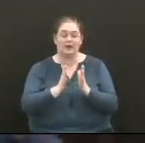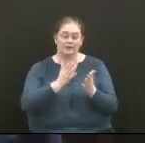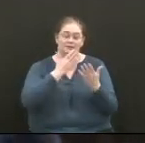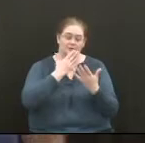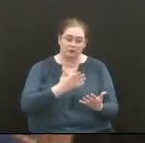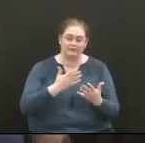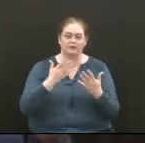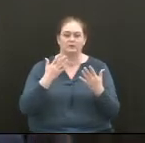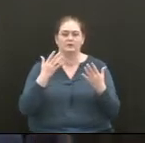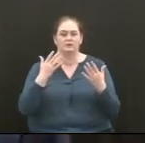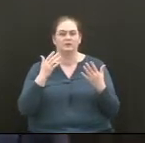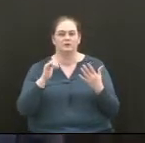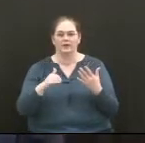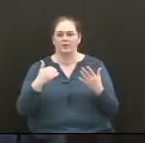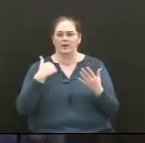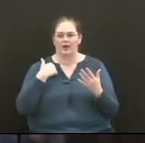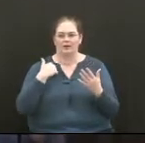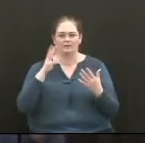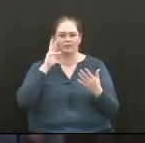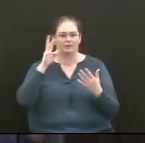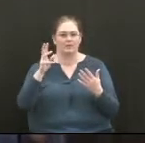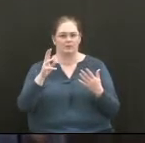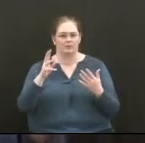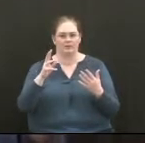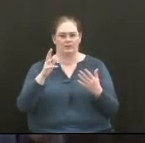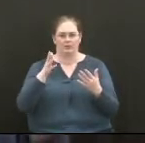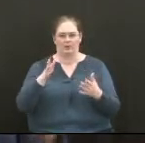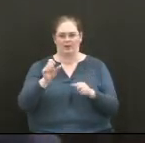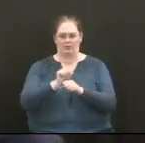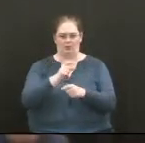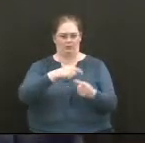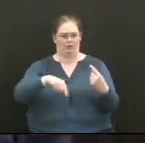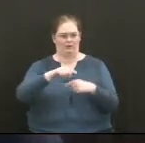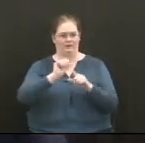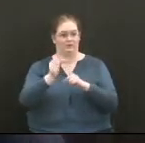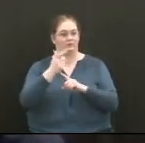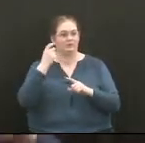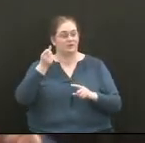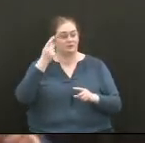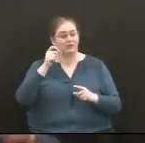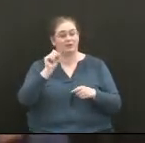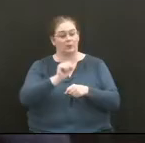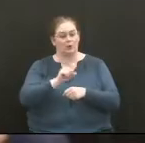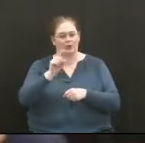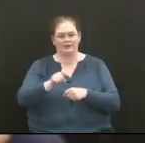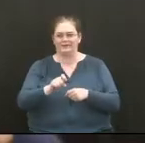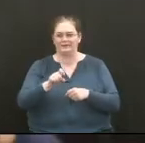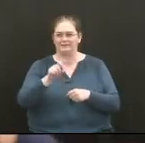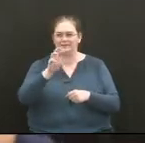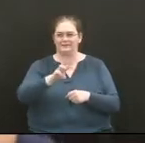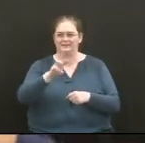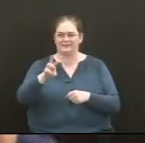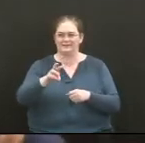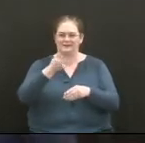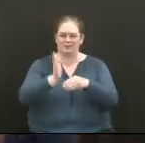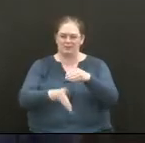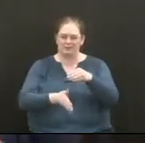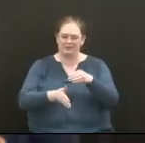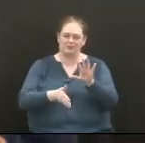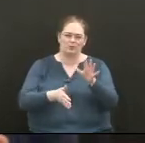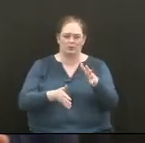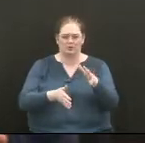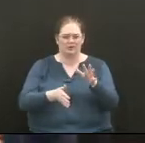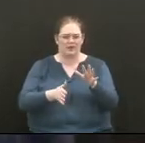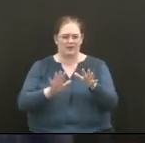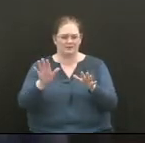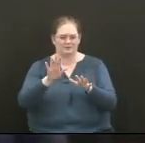grateful that we have come up with a workaround, because I understand that the work needs to be 66% complete, or that's some